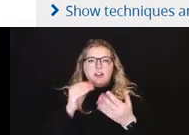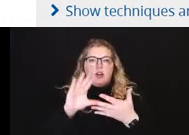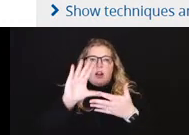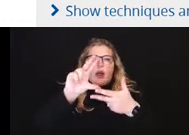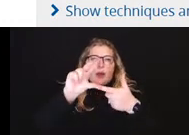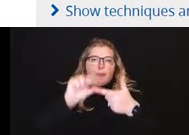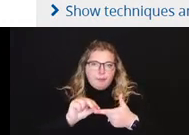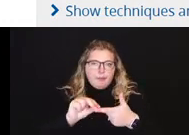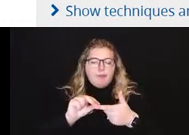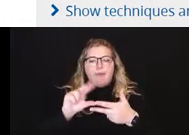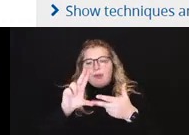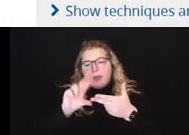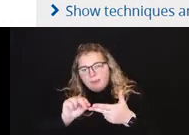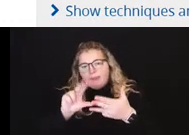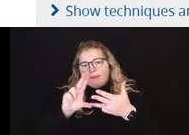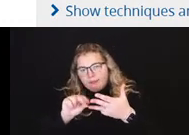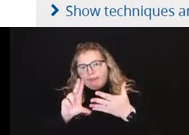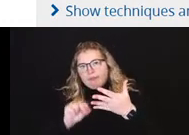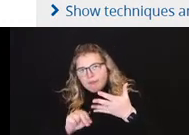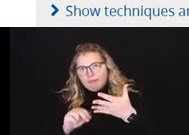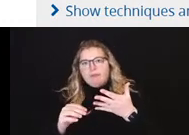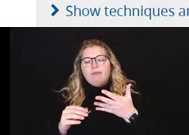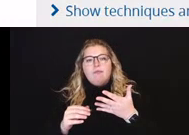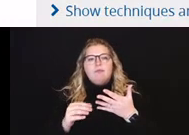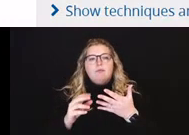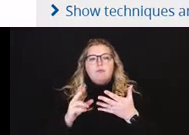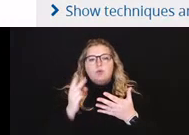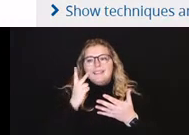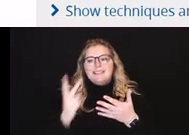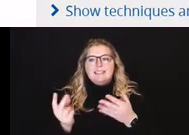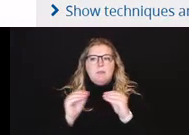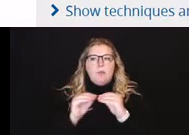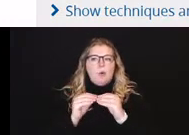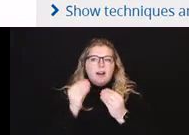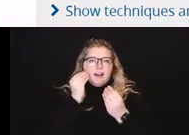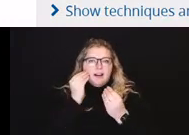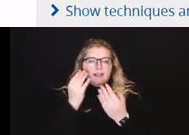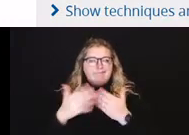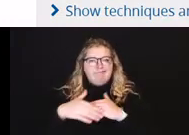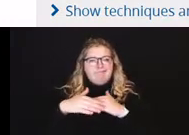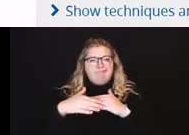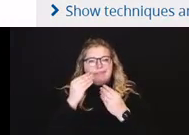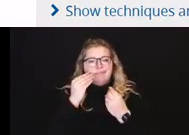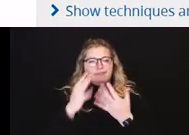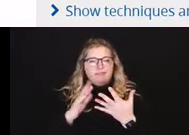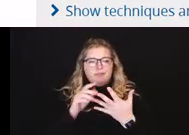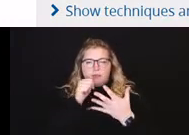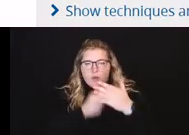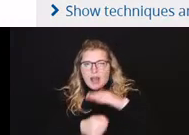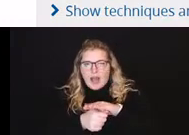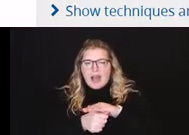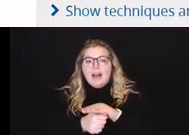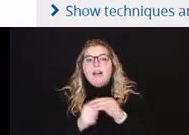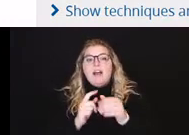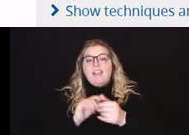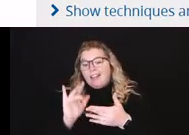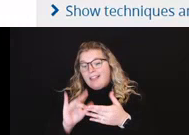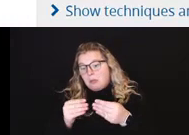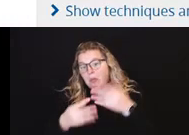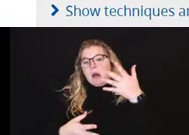or little disclosure kinds of areas where things are just hidden from view until you choose to interact with